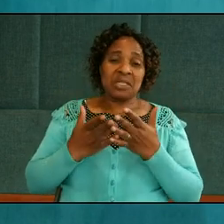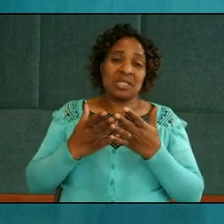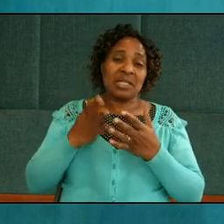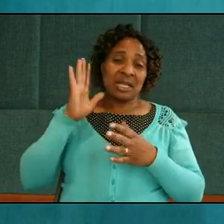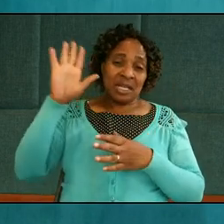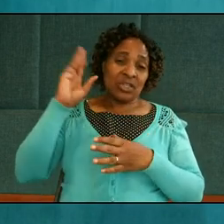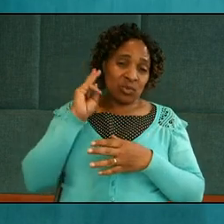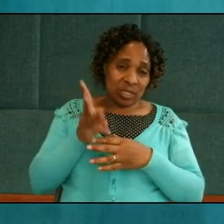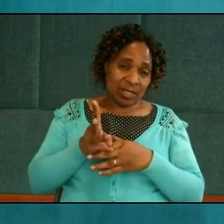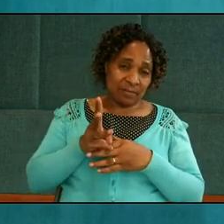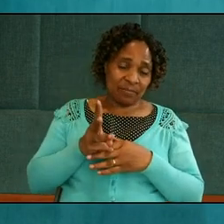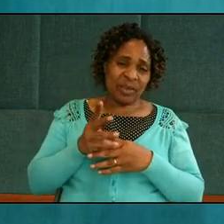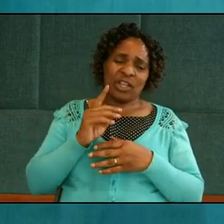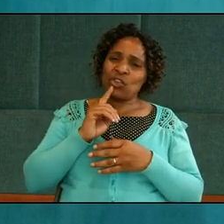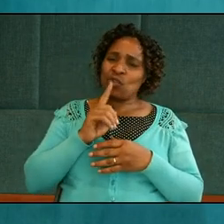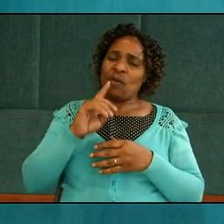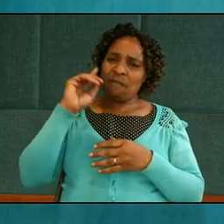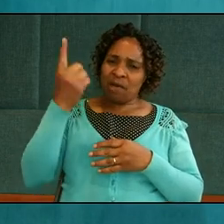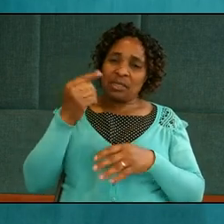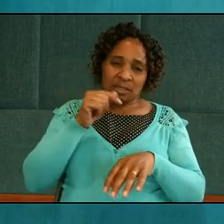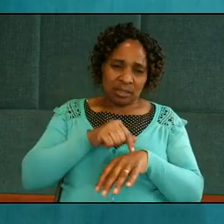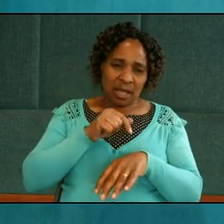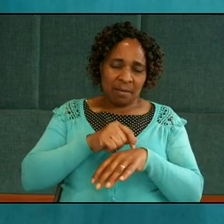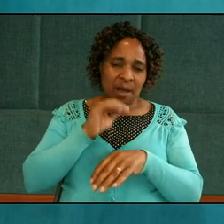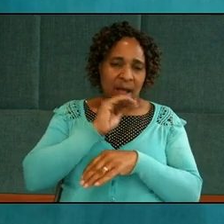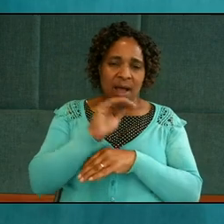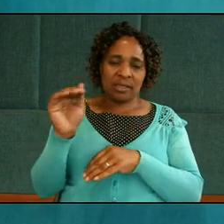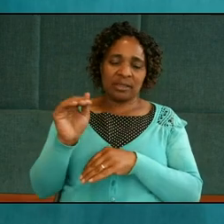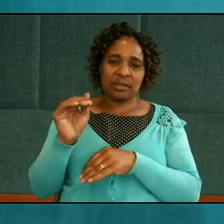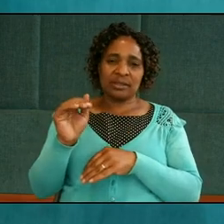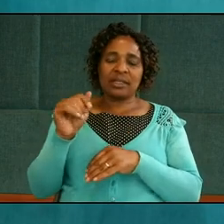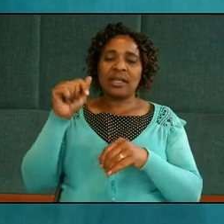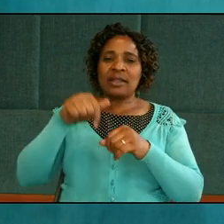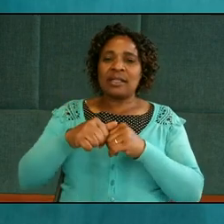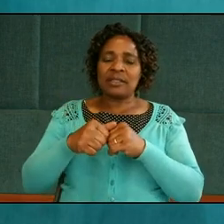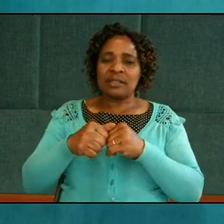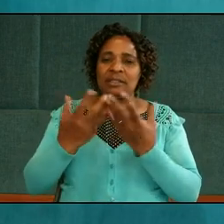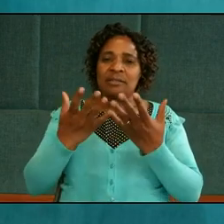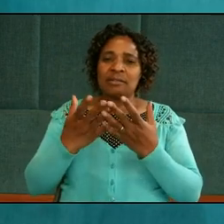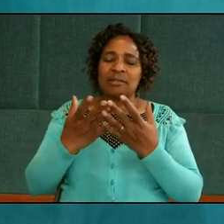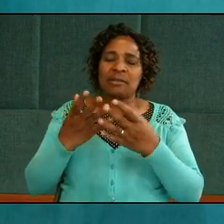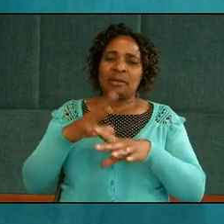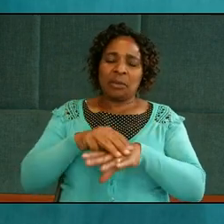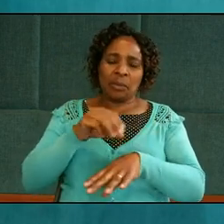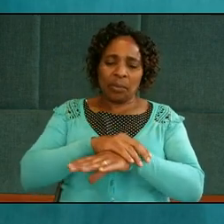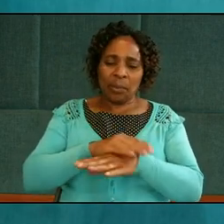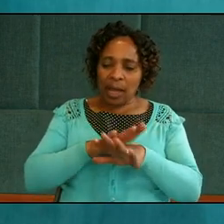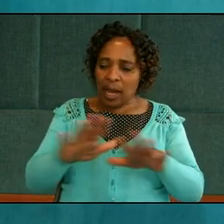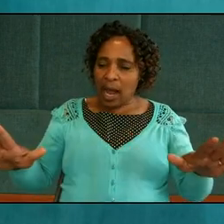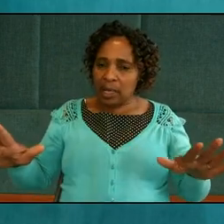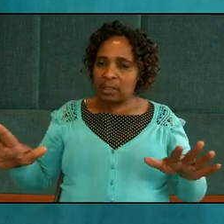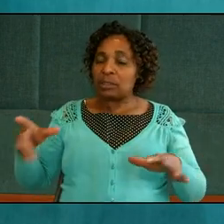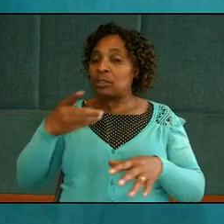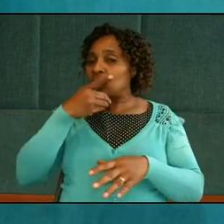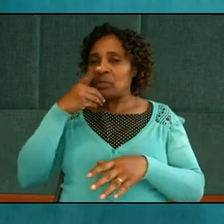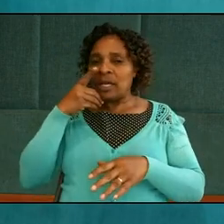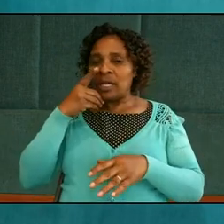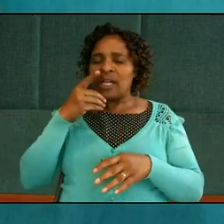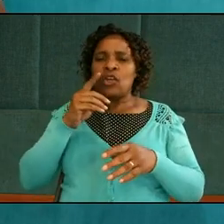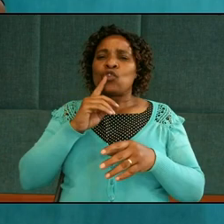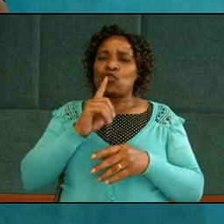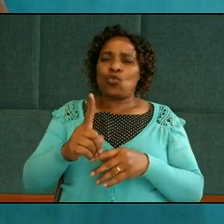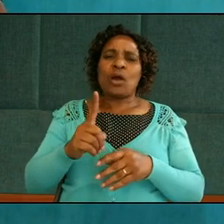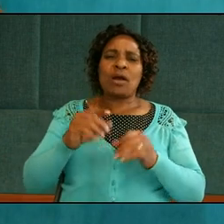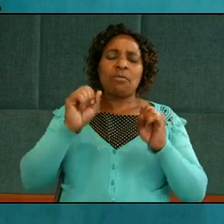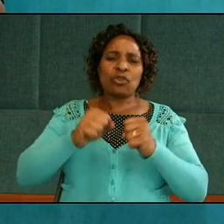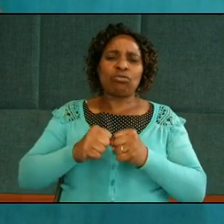will. So the first time he asked that the fleece would be wet and the ground around it be dry, and for sure he